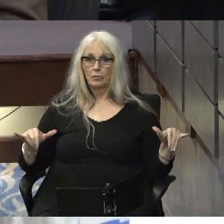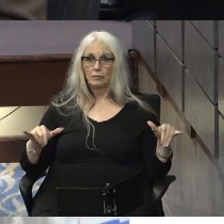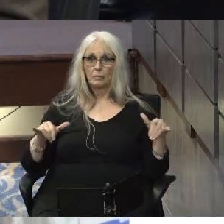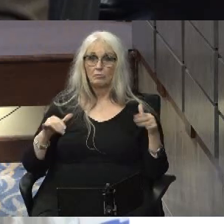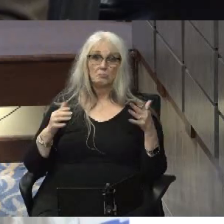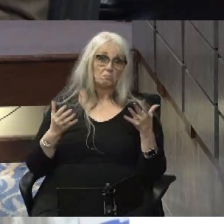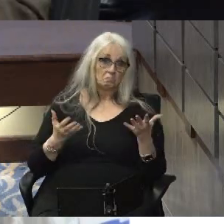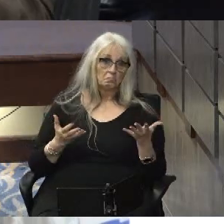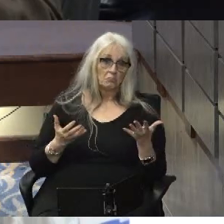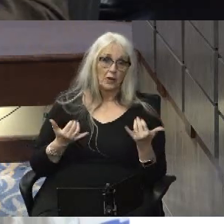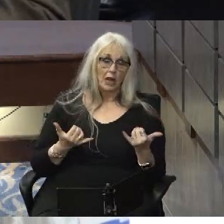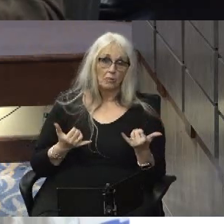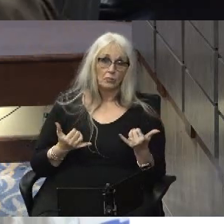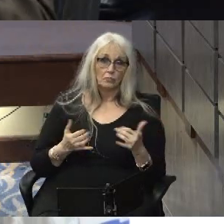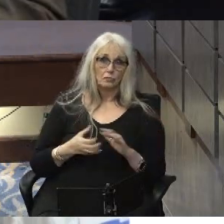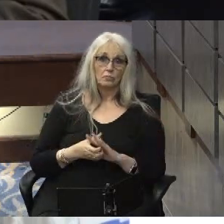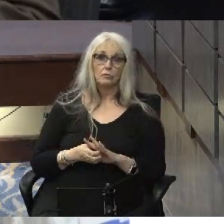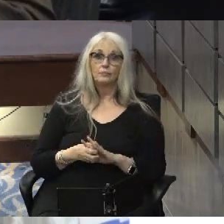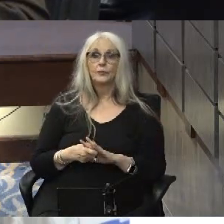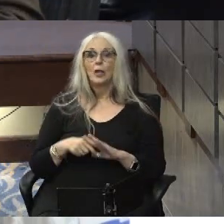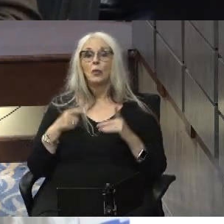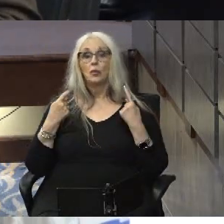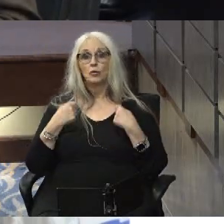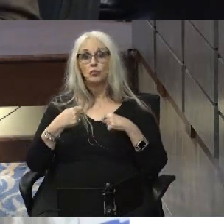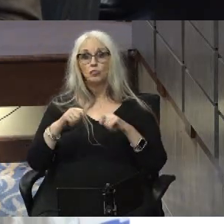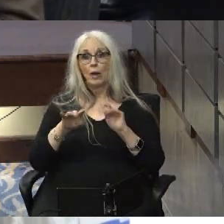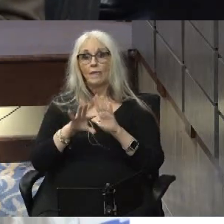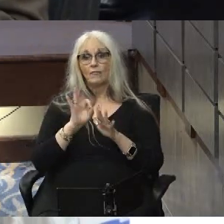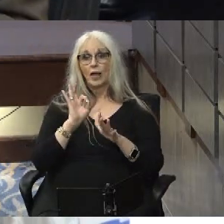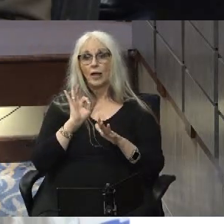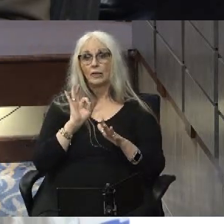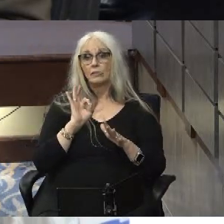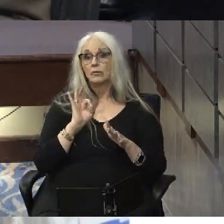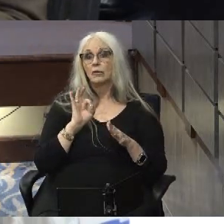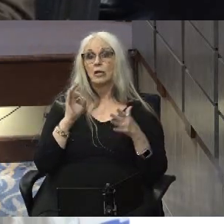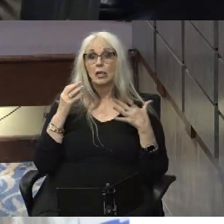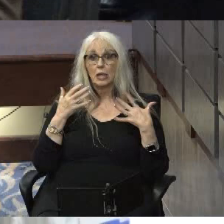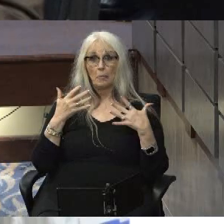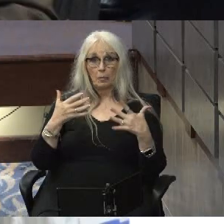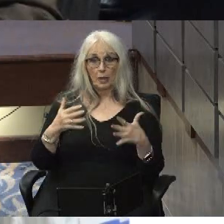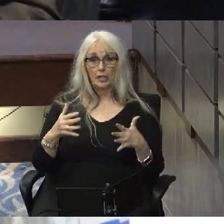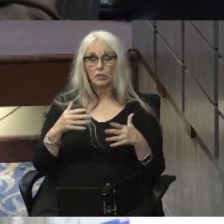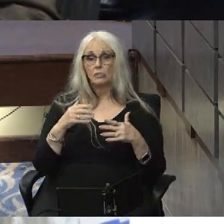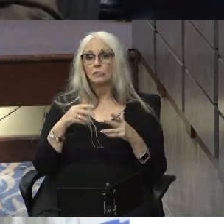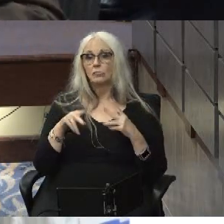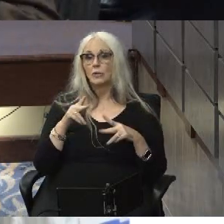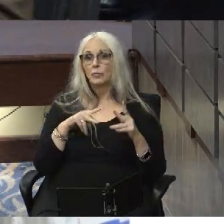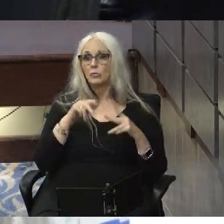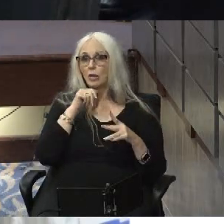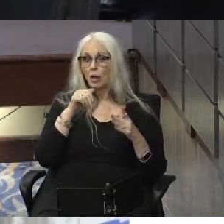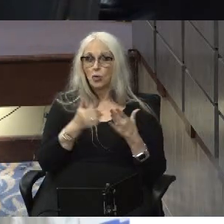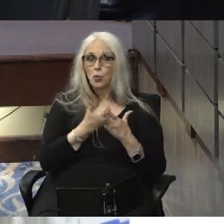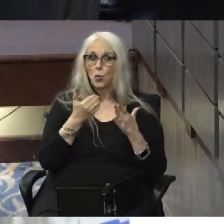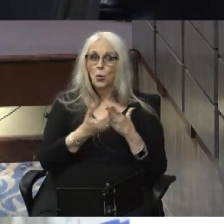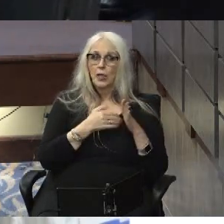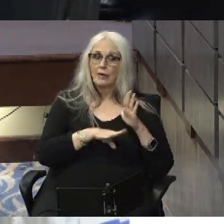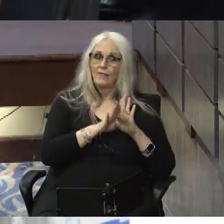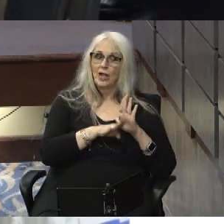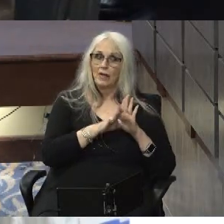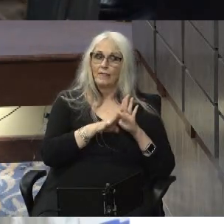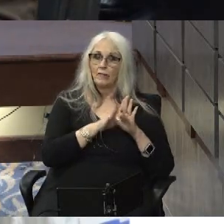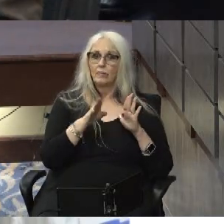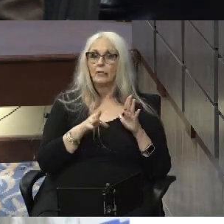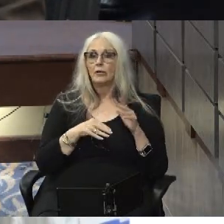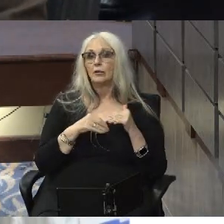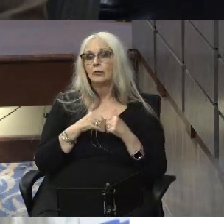own. So we'll be trying to find alignments of completion so that people aren't in a newly developed area with a construction site on the